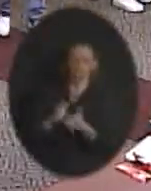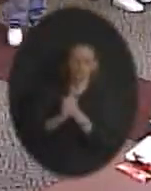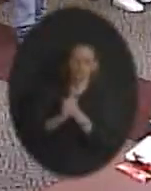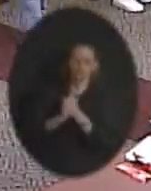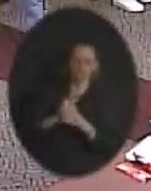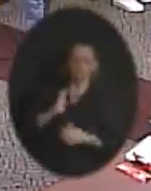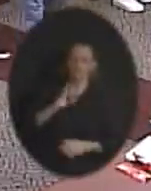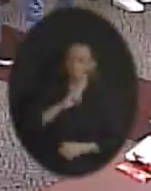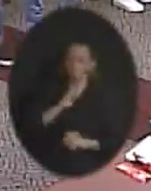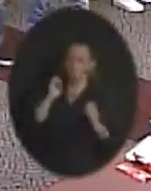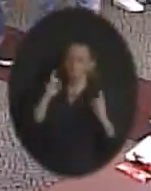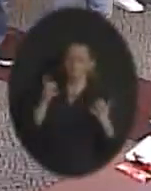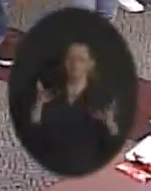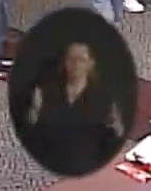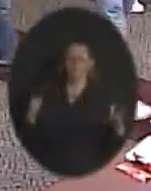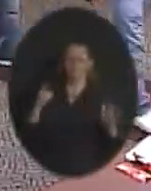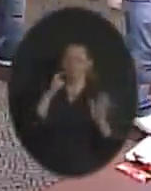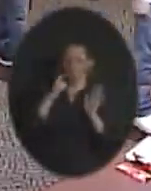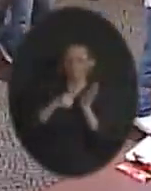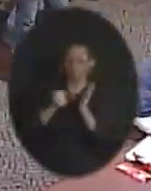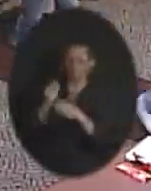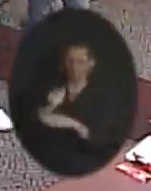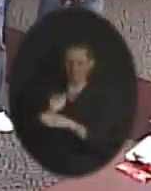of Education, that concludes our recognitions for tonight.